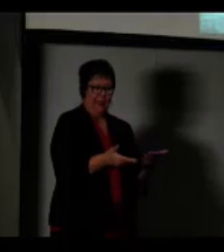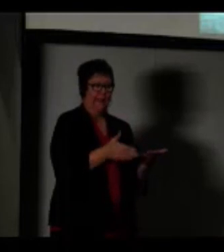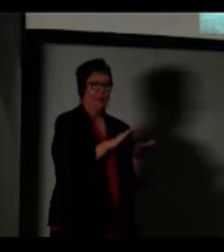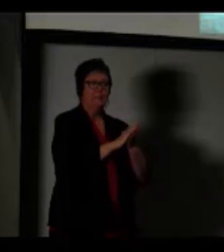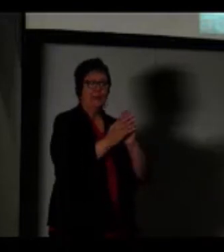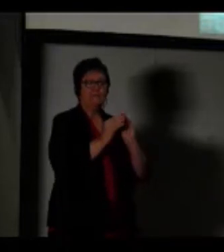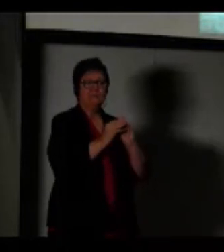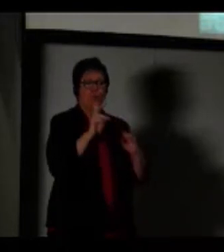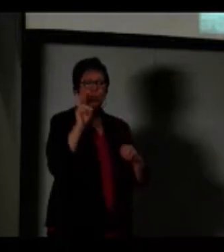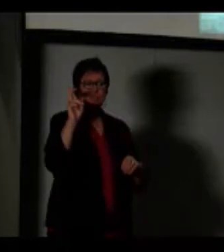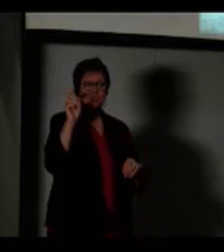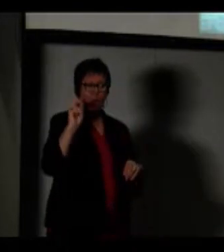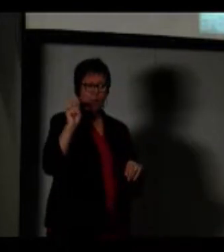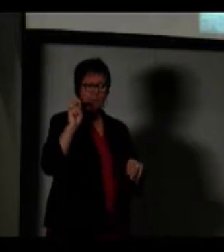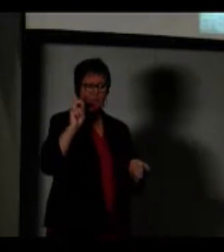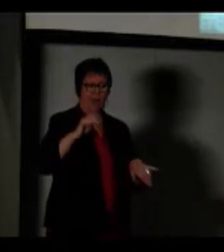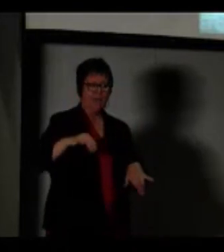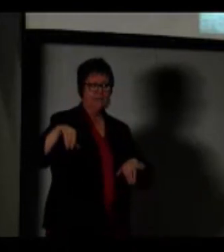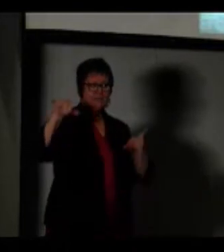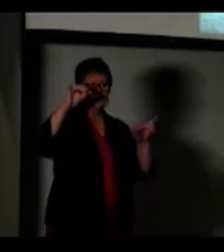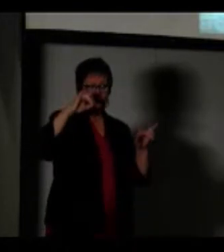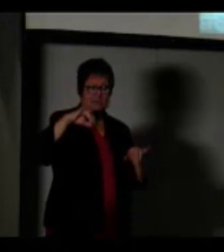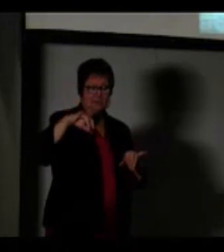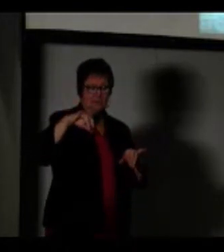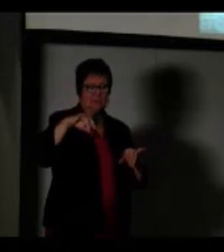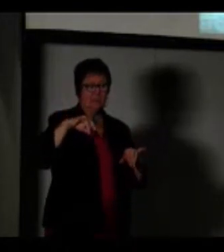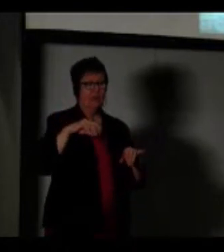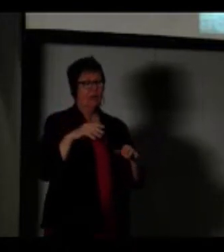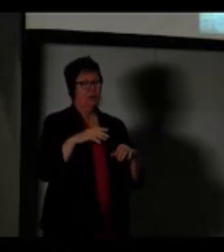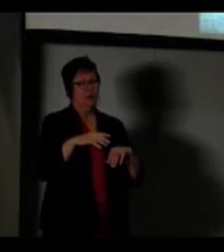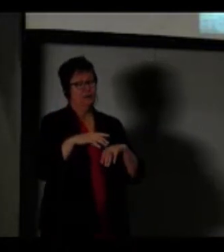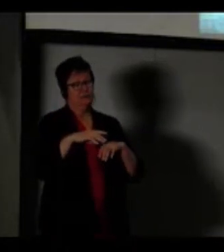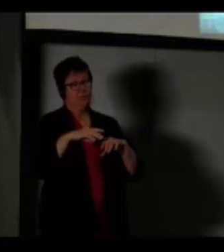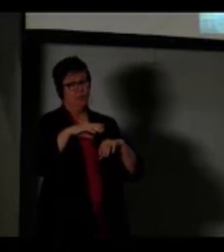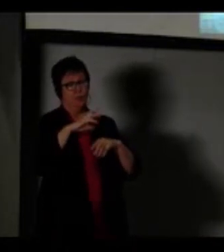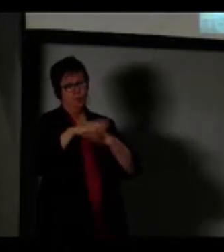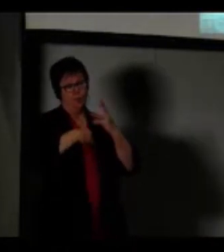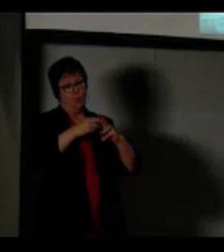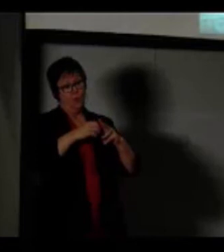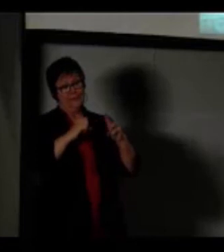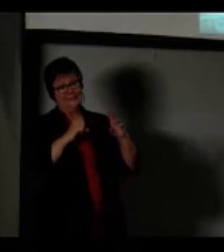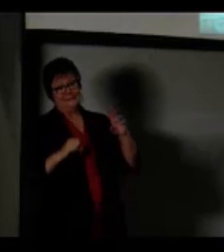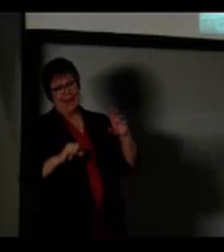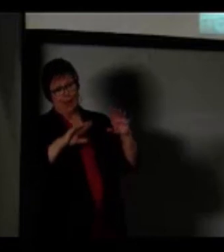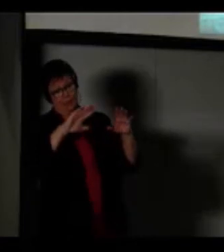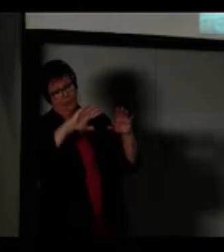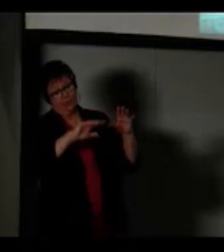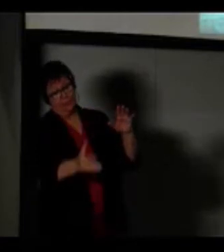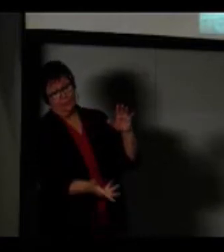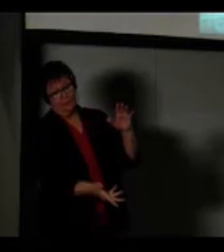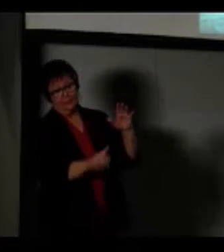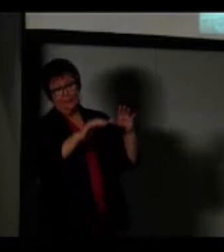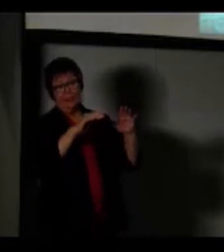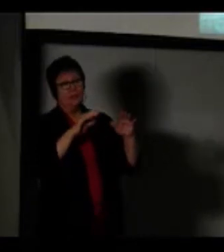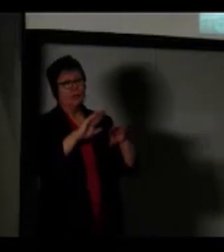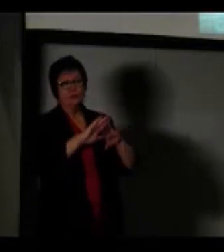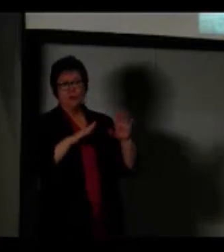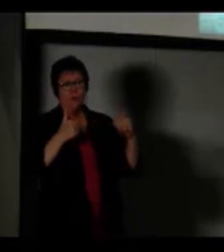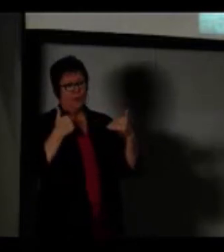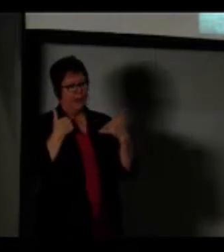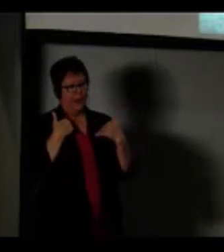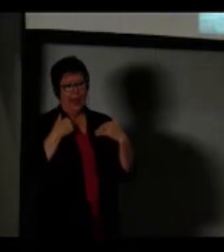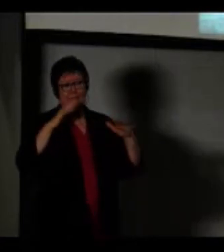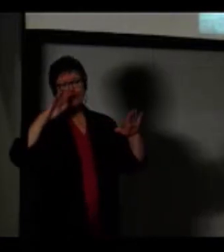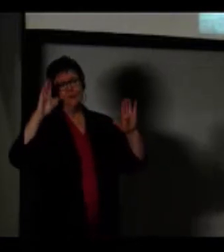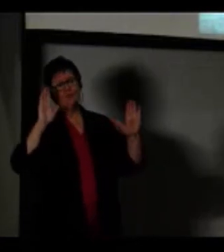democratize the access to knowledge. Many in the global south don't have direct access to our great libraries that we have in Washington, New